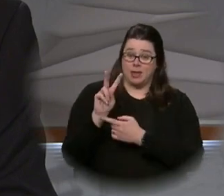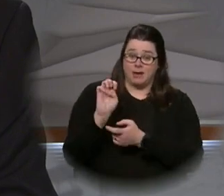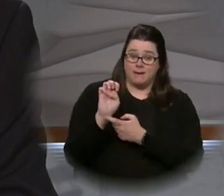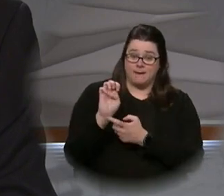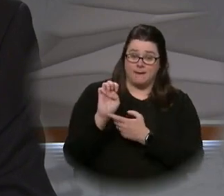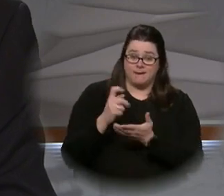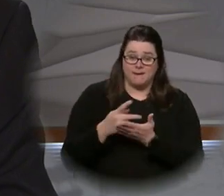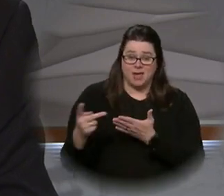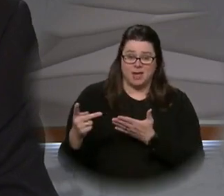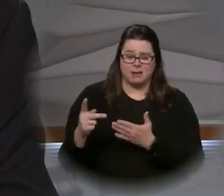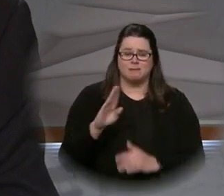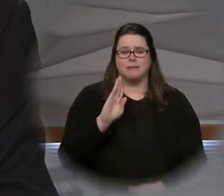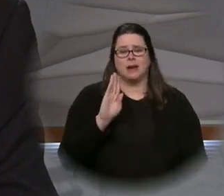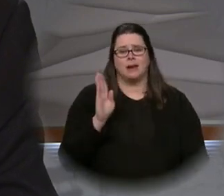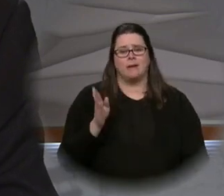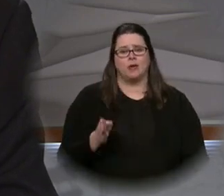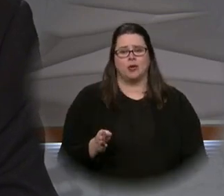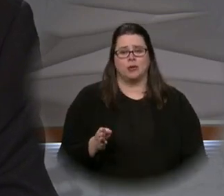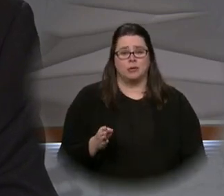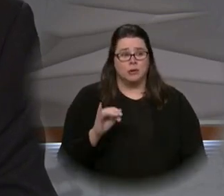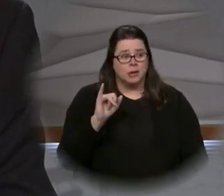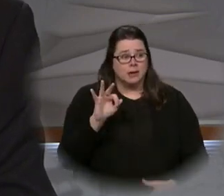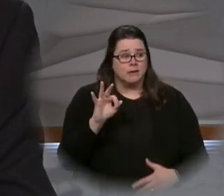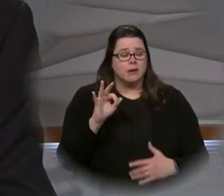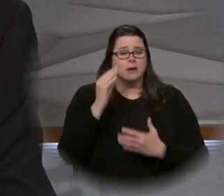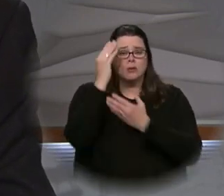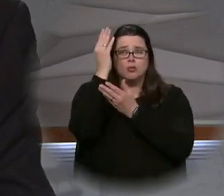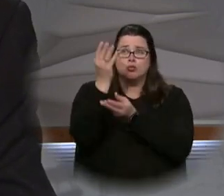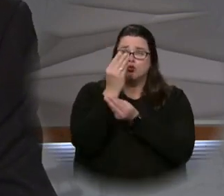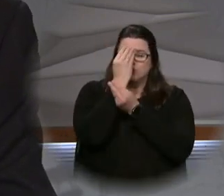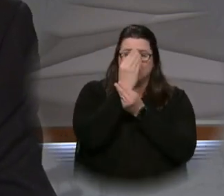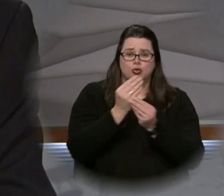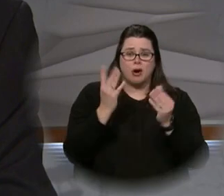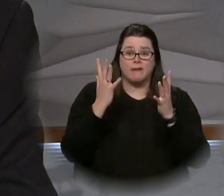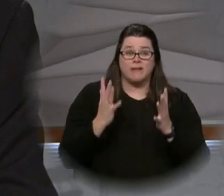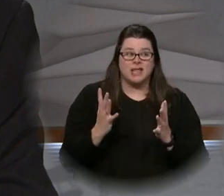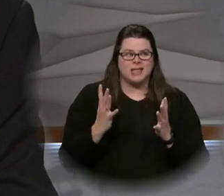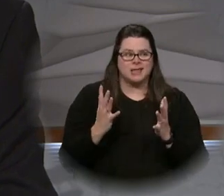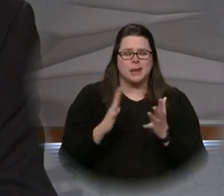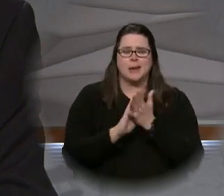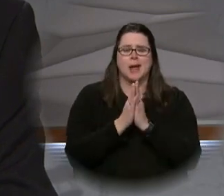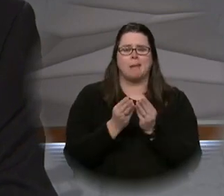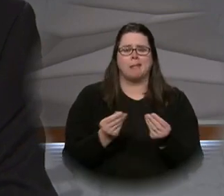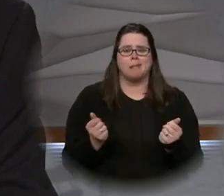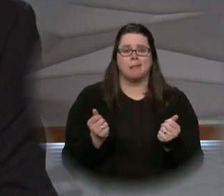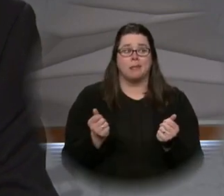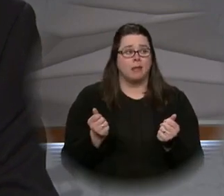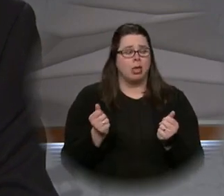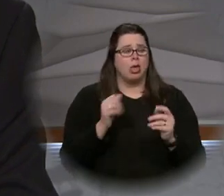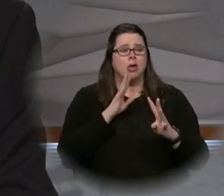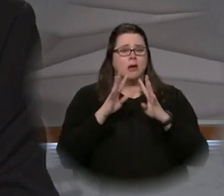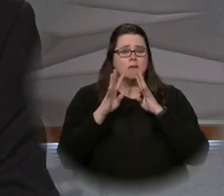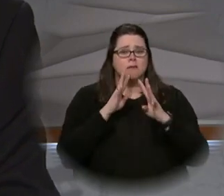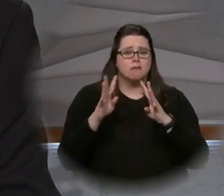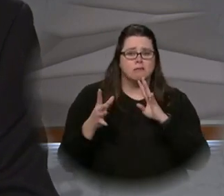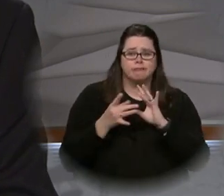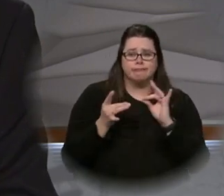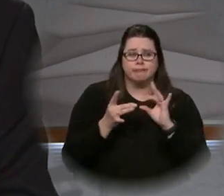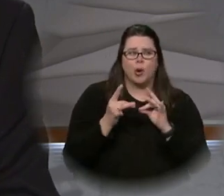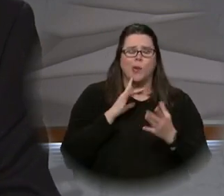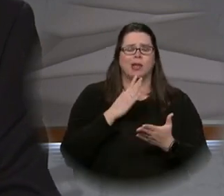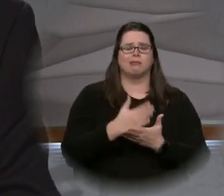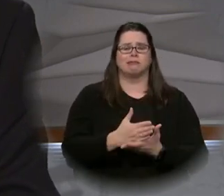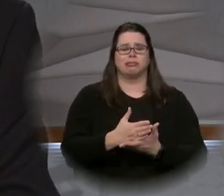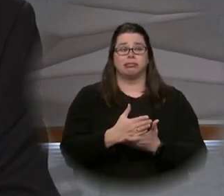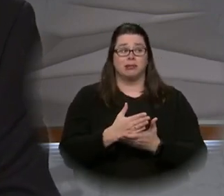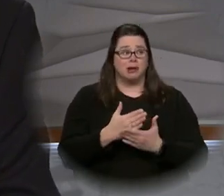never fails. If there are prophecies, they will be brought to nothing. If tongues, they will cease. If